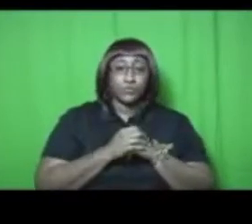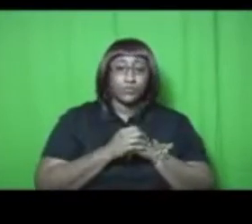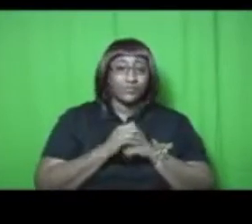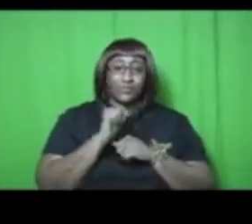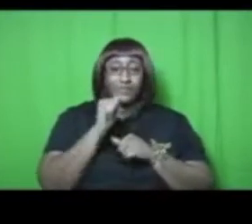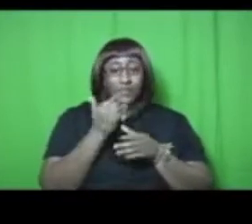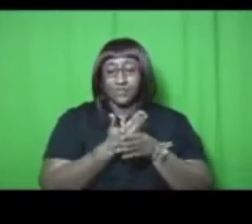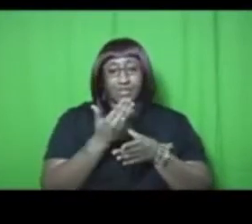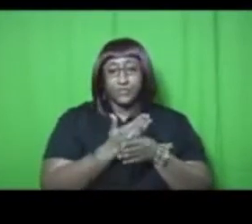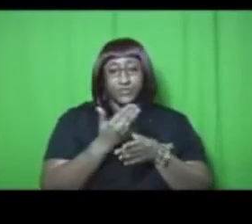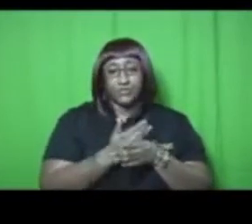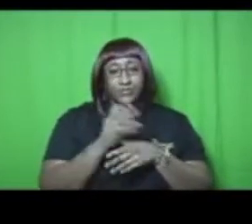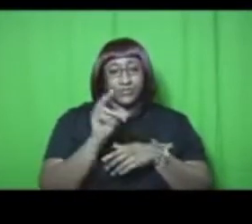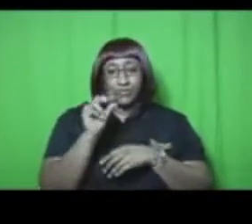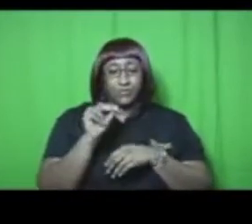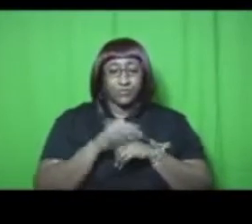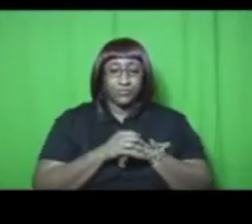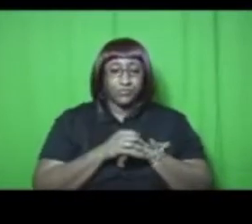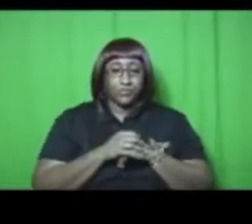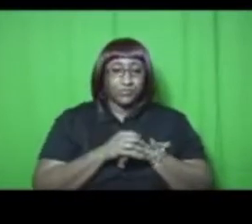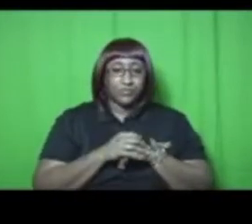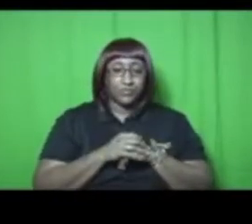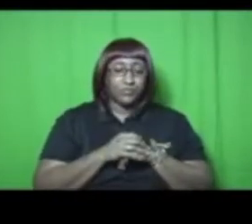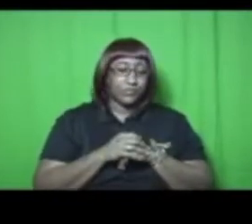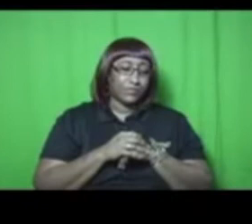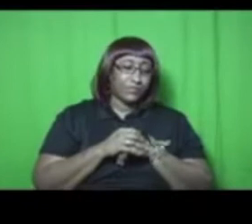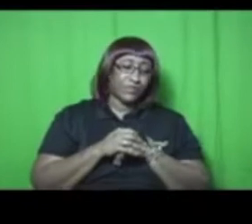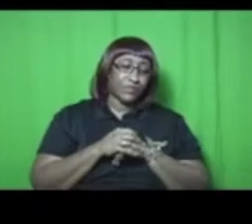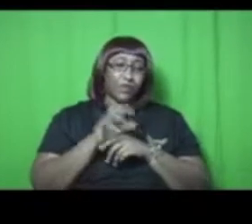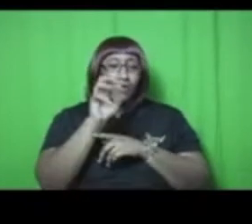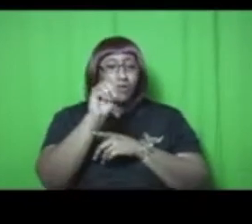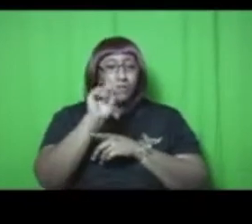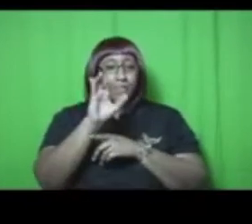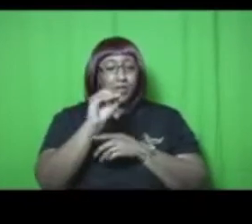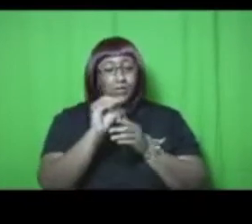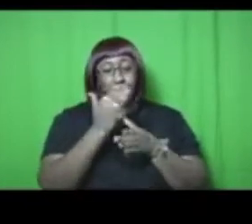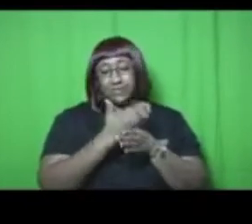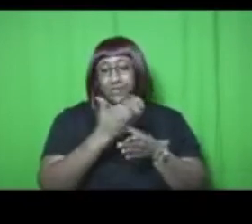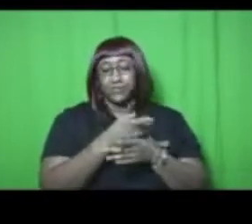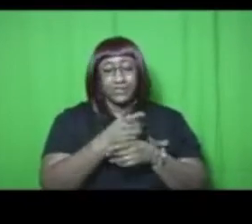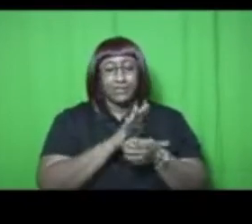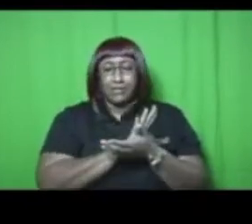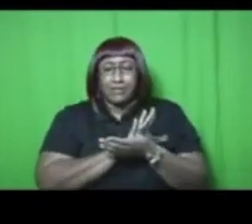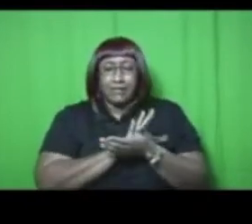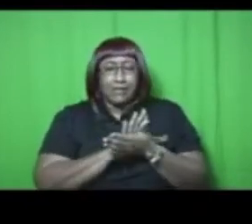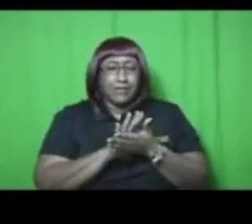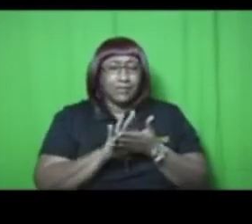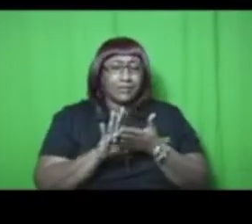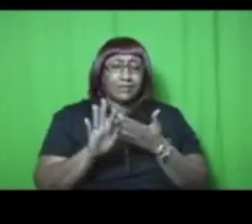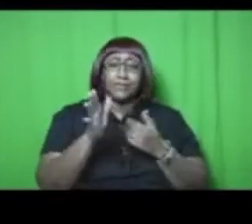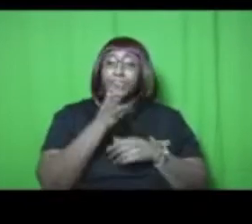bologna sandwiches. He didn't eat that or mayonnaise sandwiches. He had the finest imported